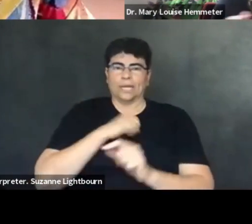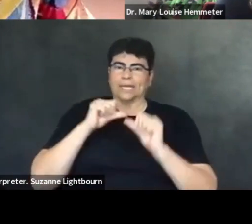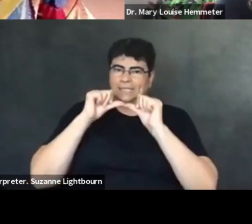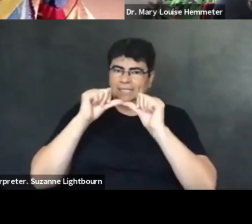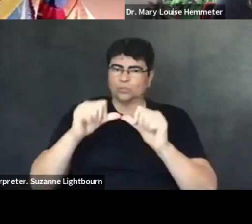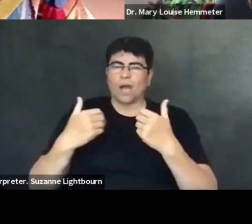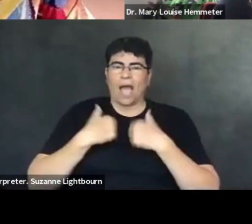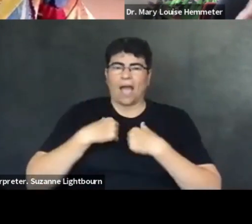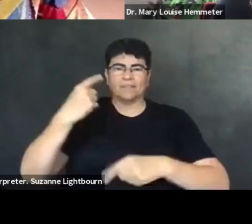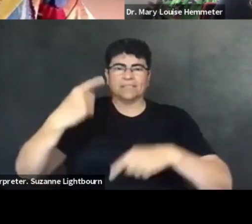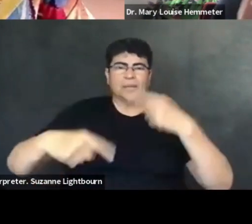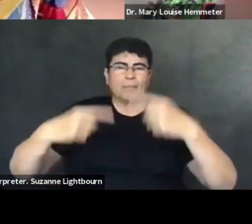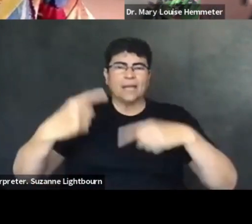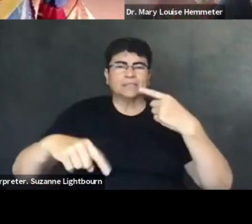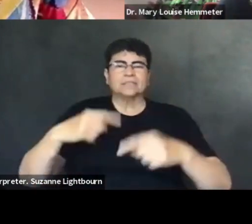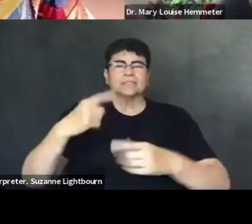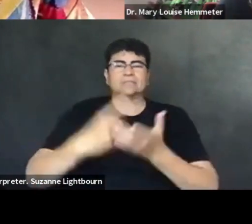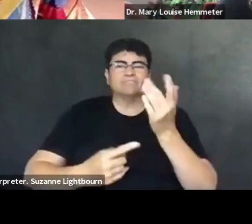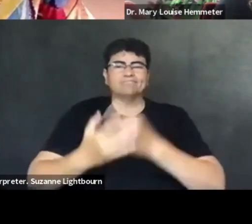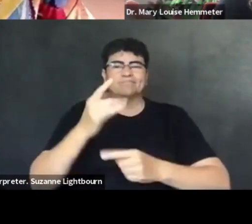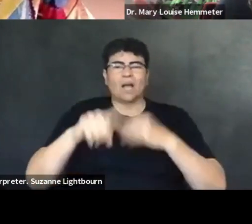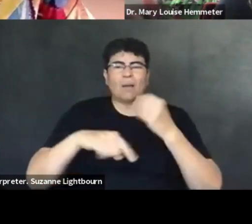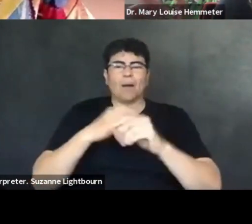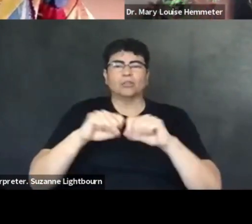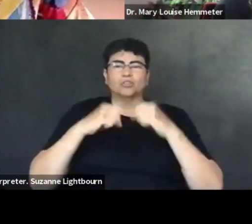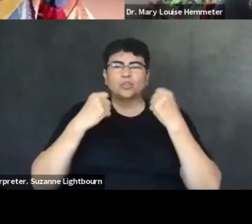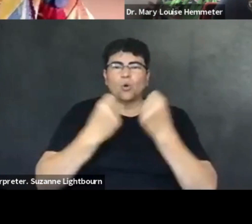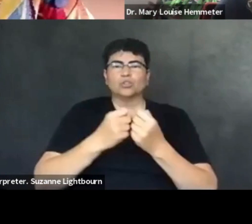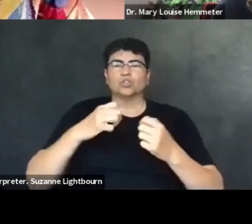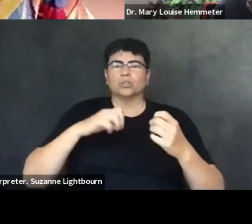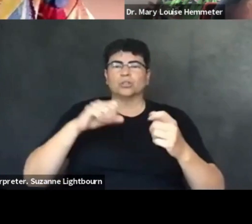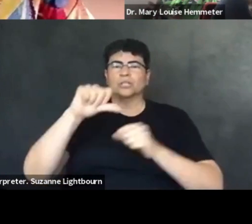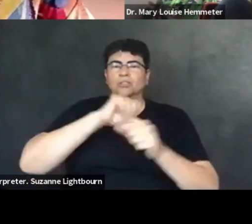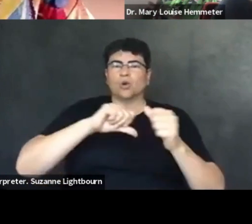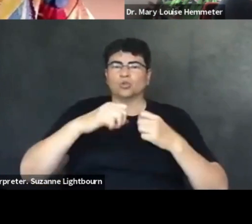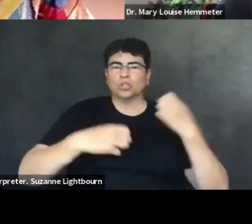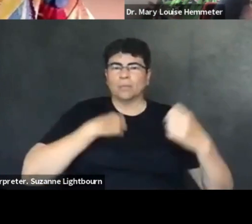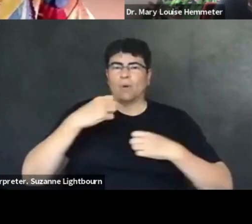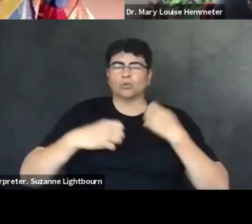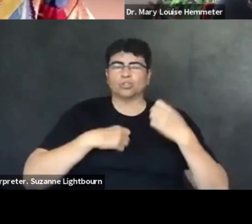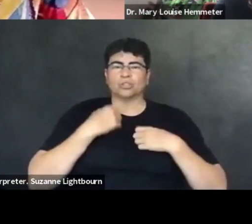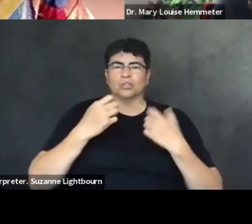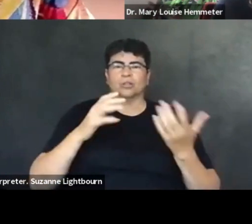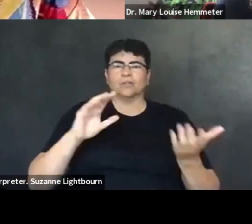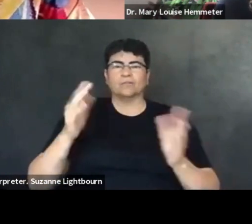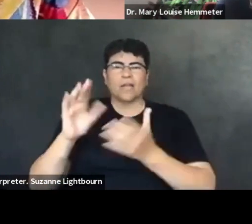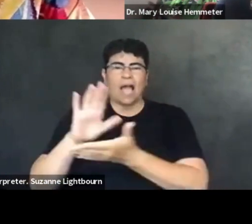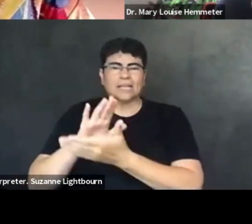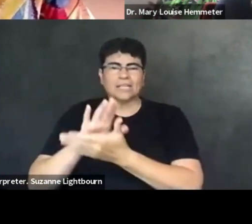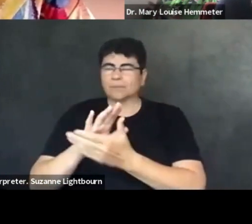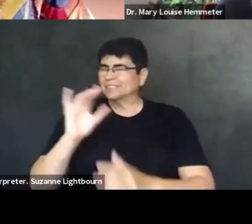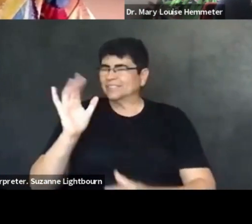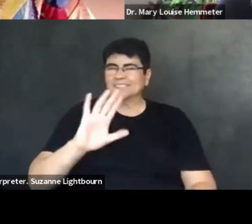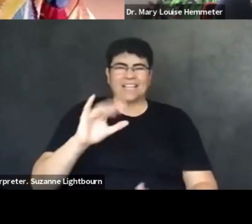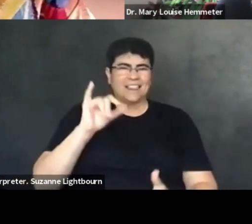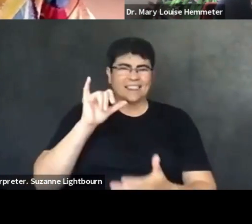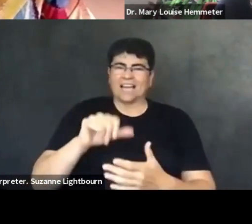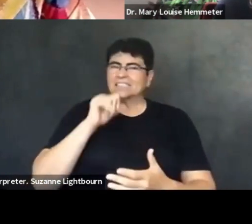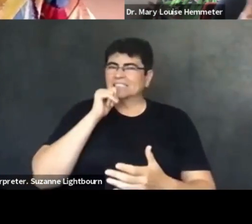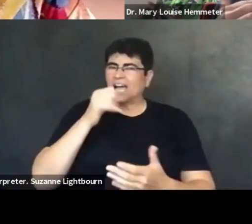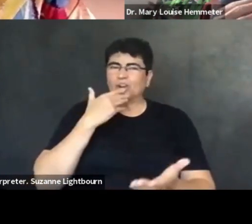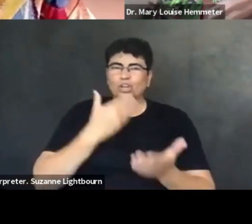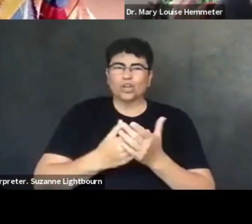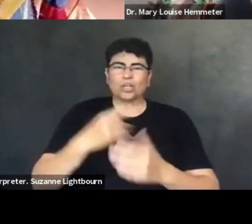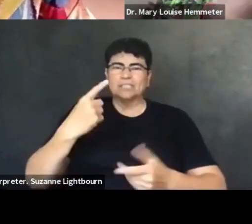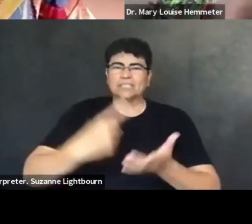have debates about social emotional development versus academics when that is not a legitimate debate,